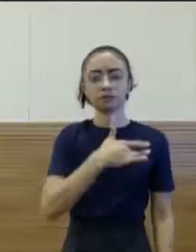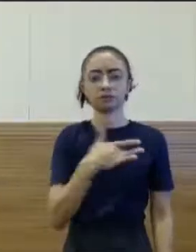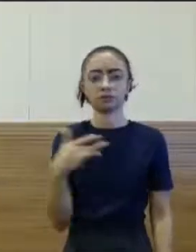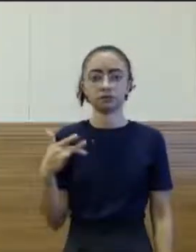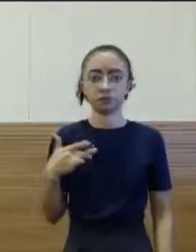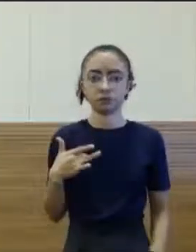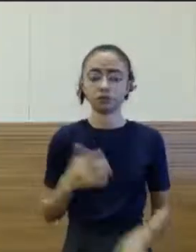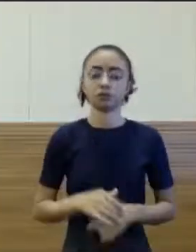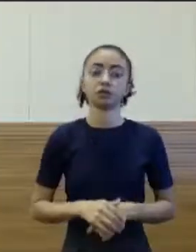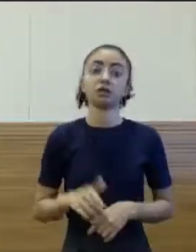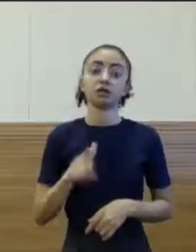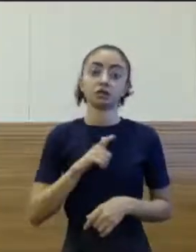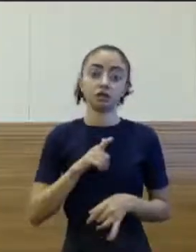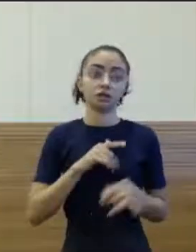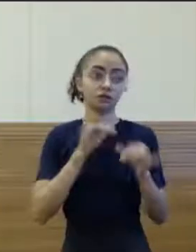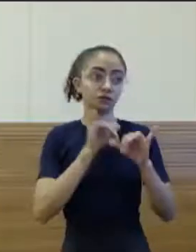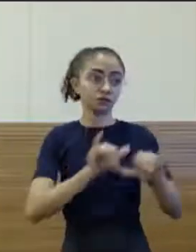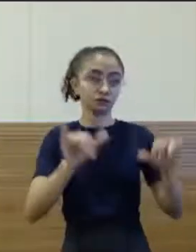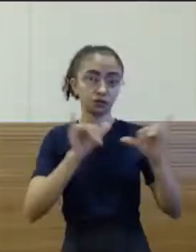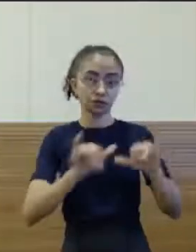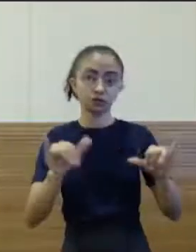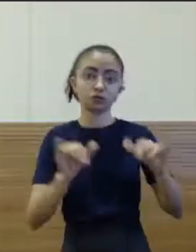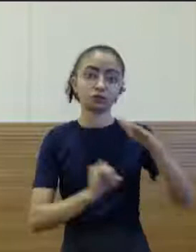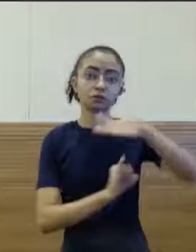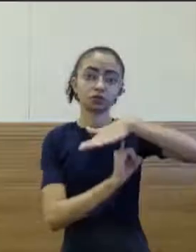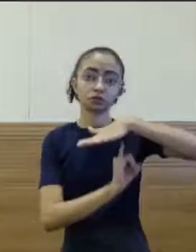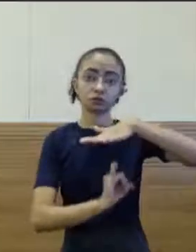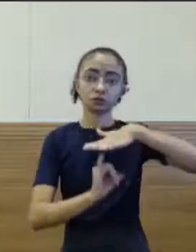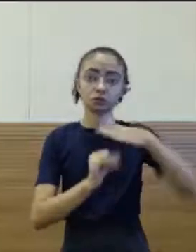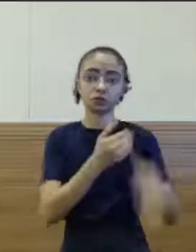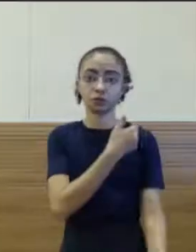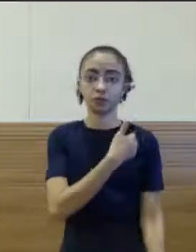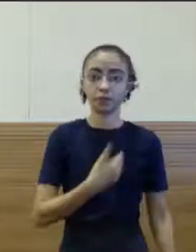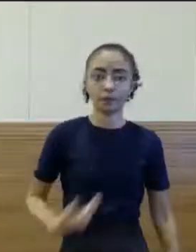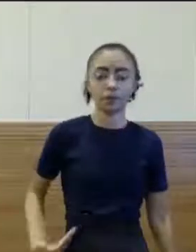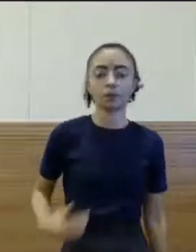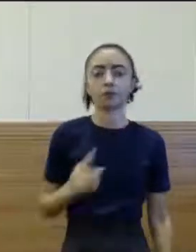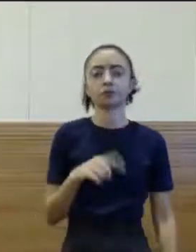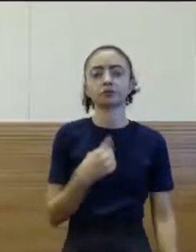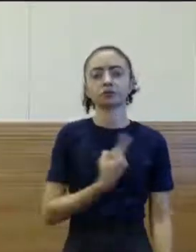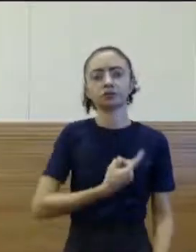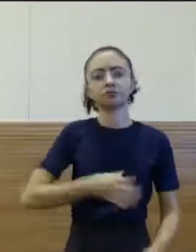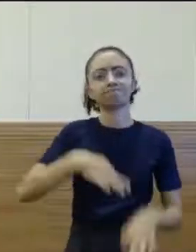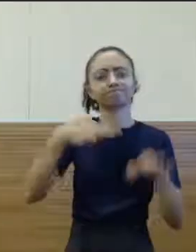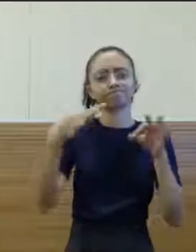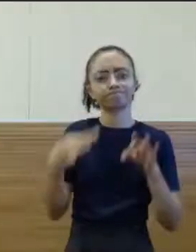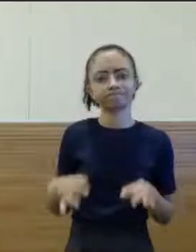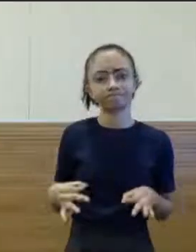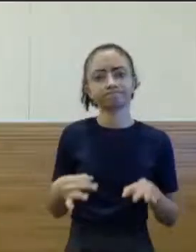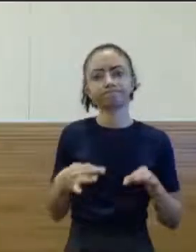and we also sent that to several public institutions, but we're certain that we didn't reach